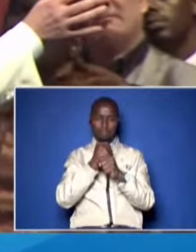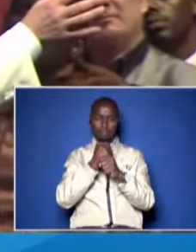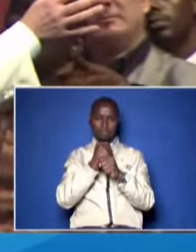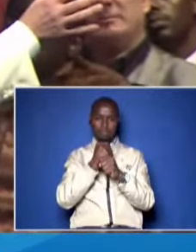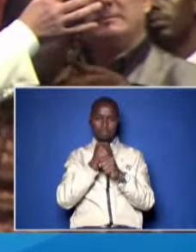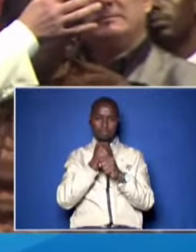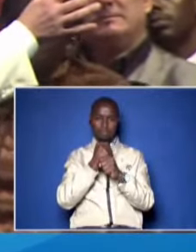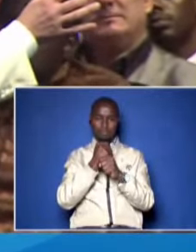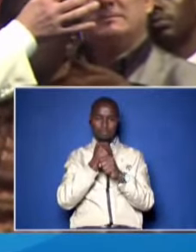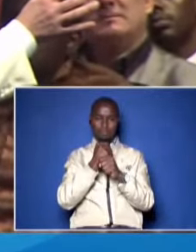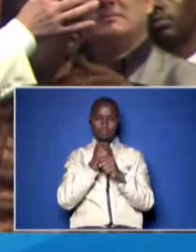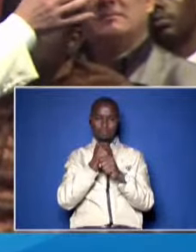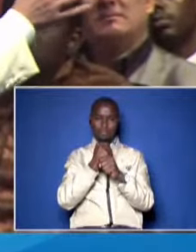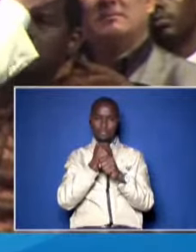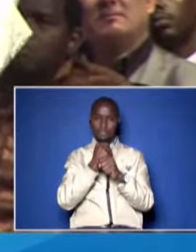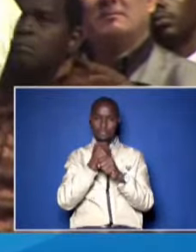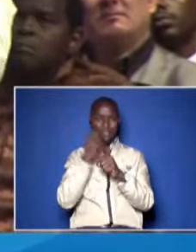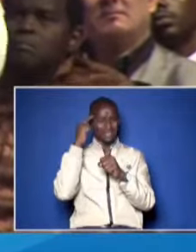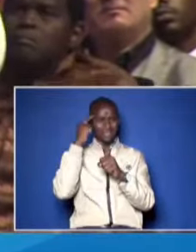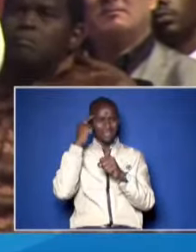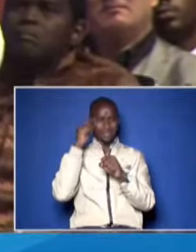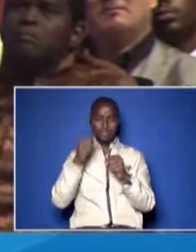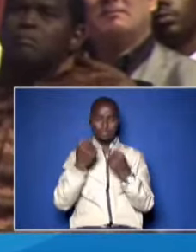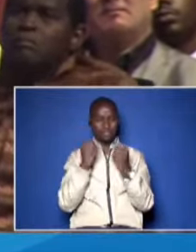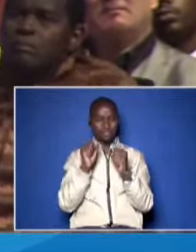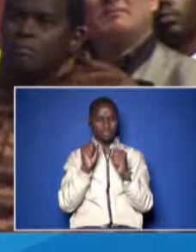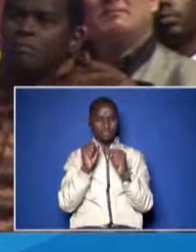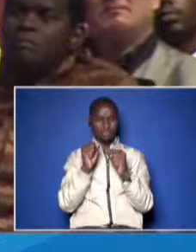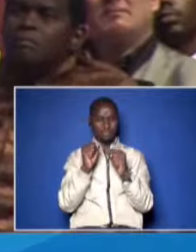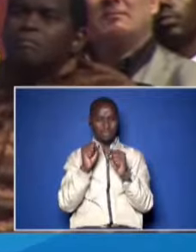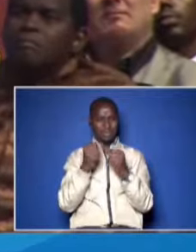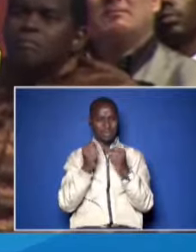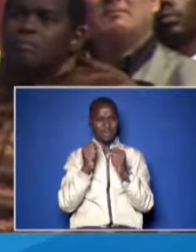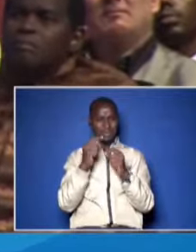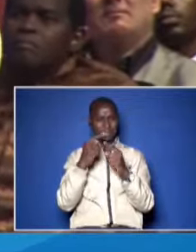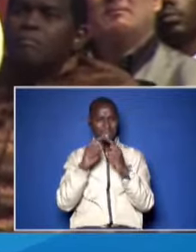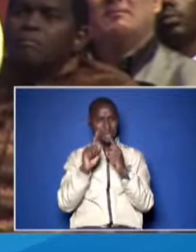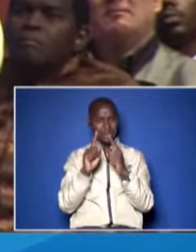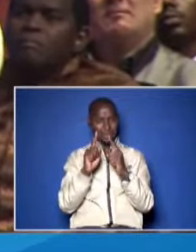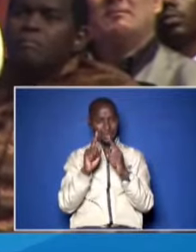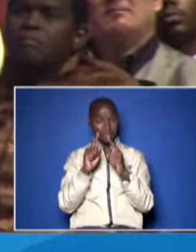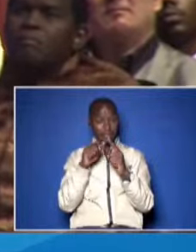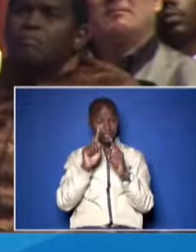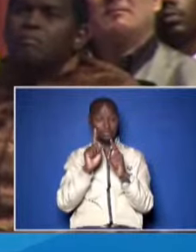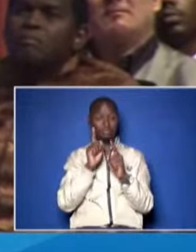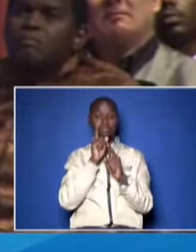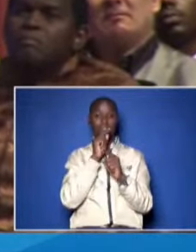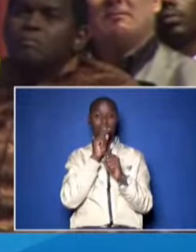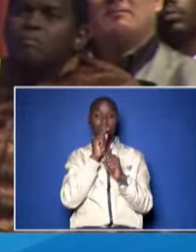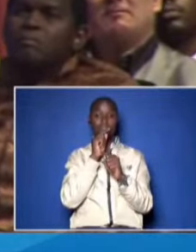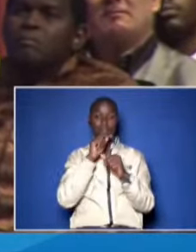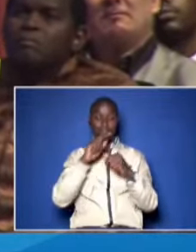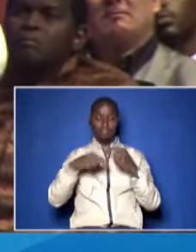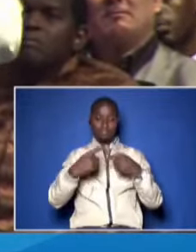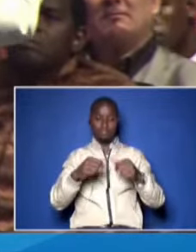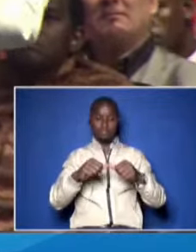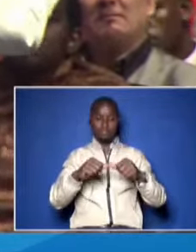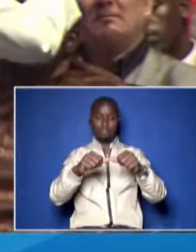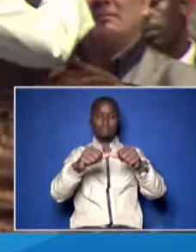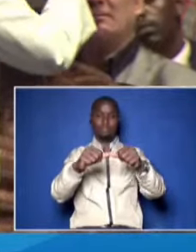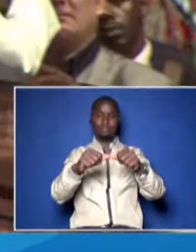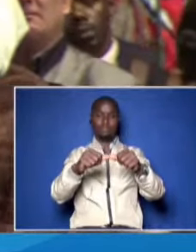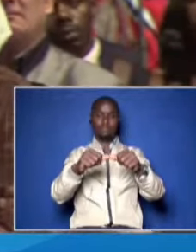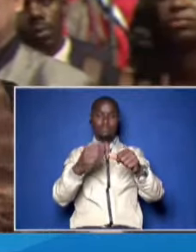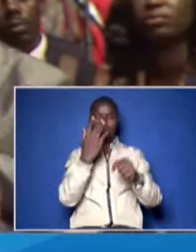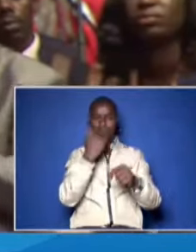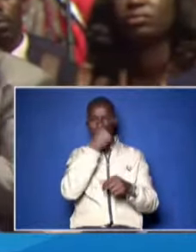do it but I did and I'm still doing it